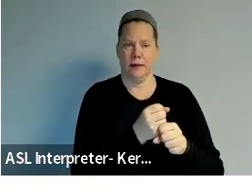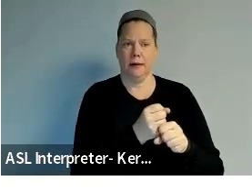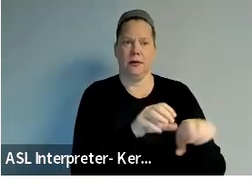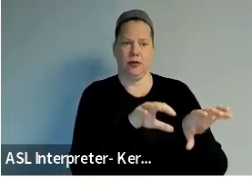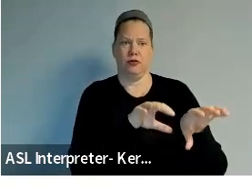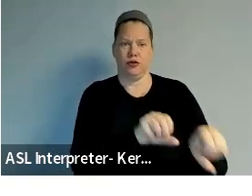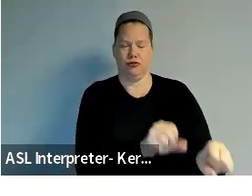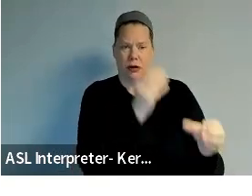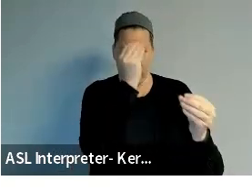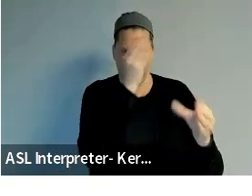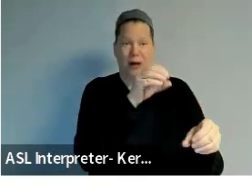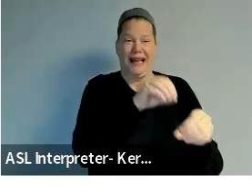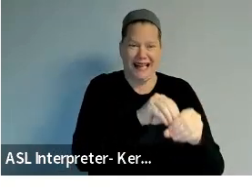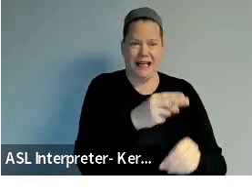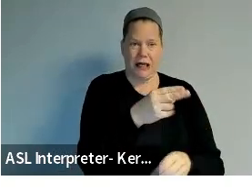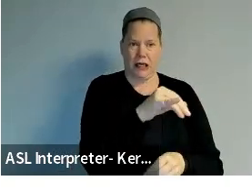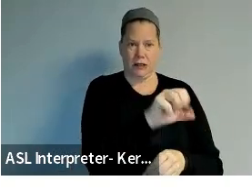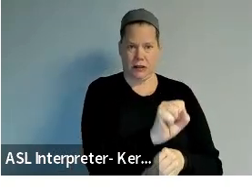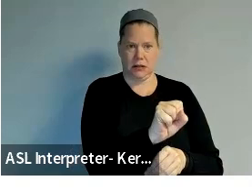HCSIS.